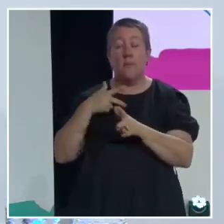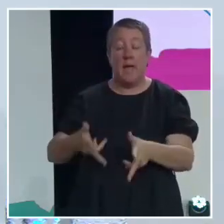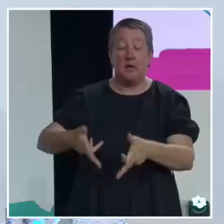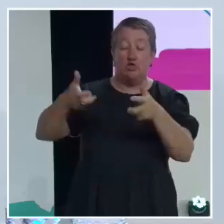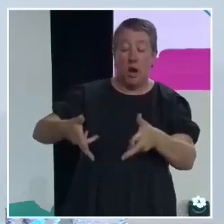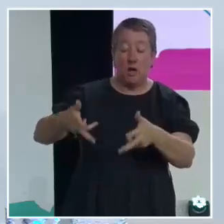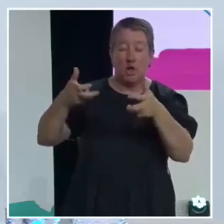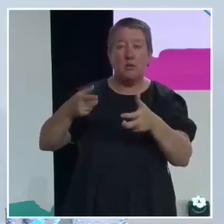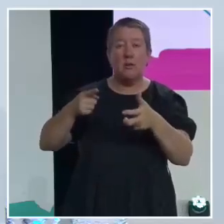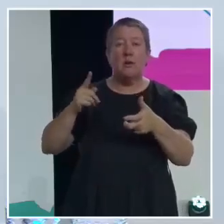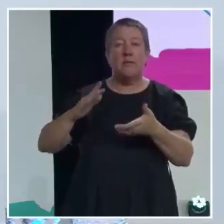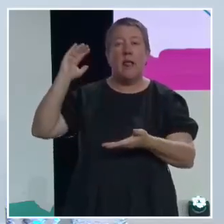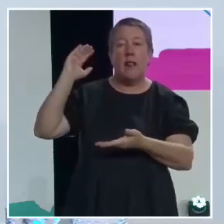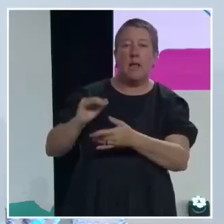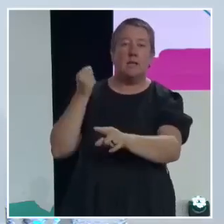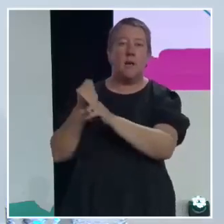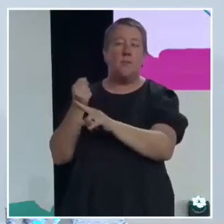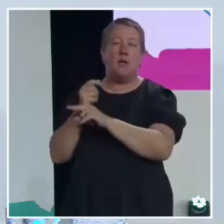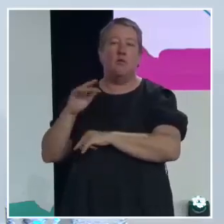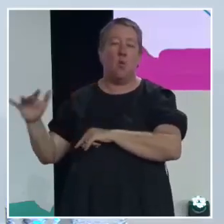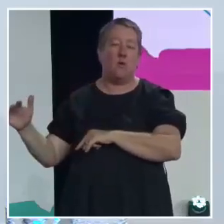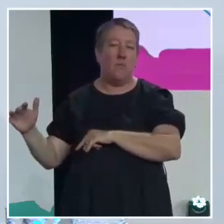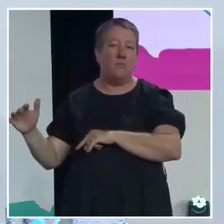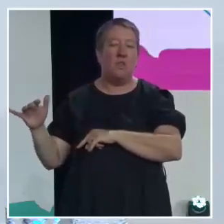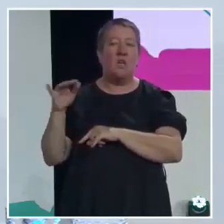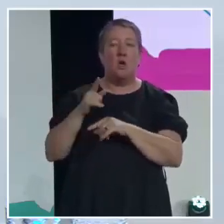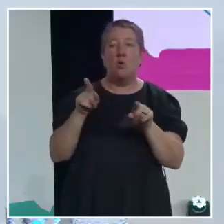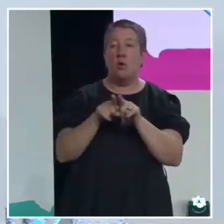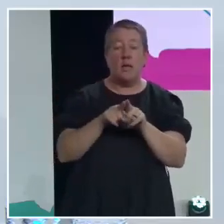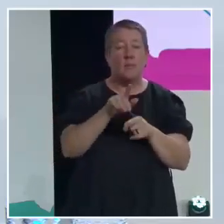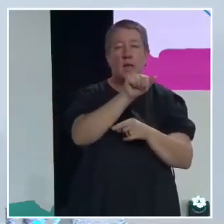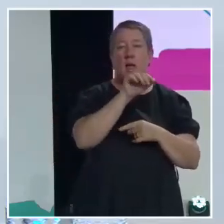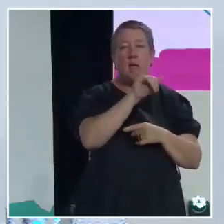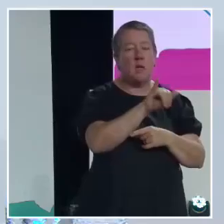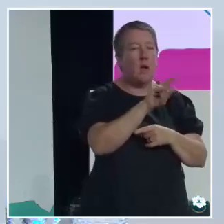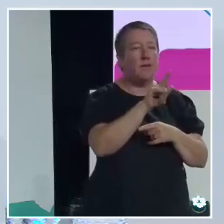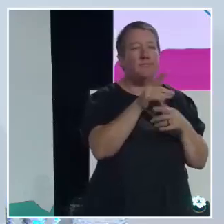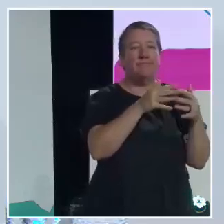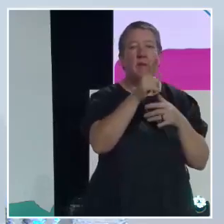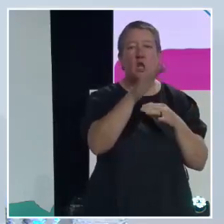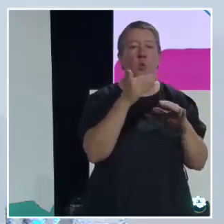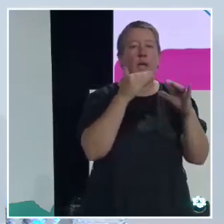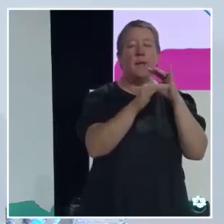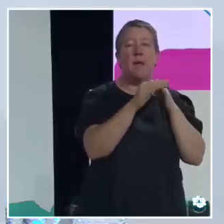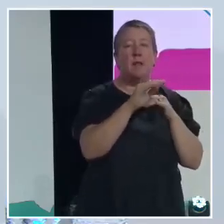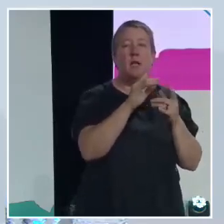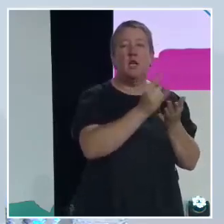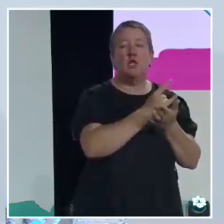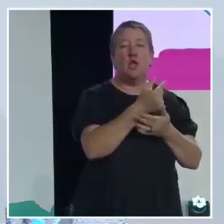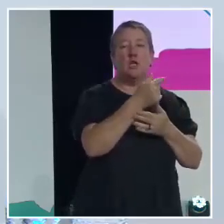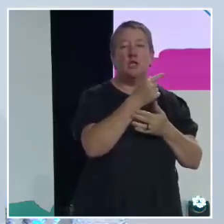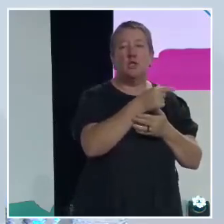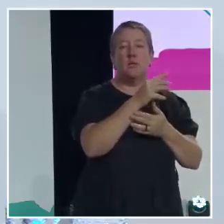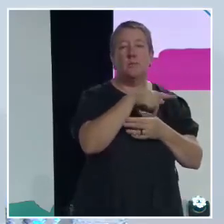extraction is less extractive of water. We know that's also true with AI. Every time you send an email with ChatGPT, we need a bottle of